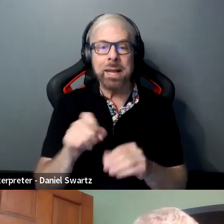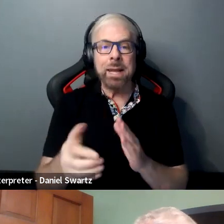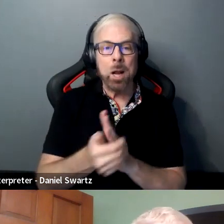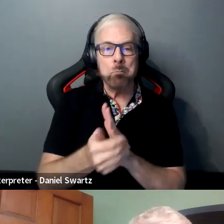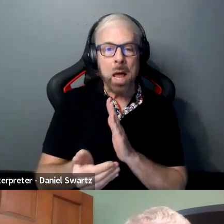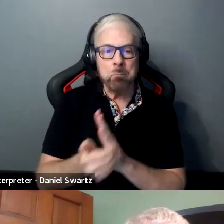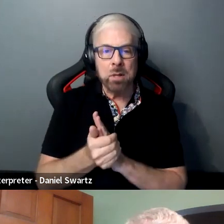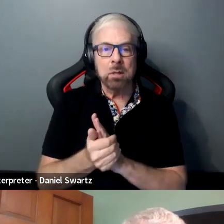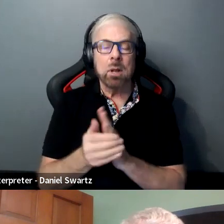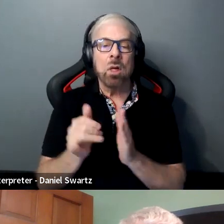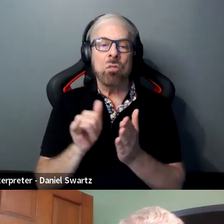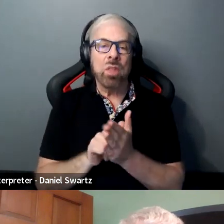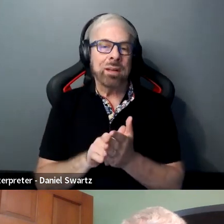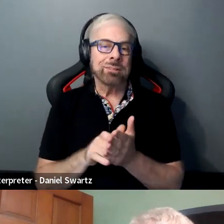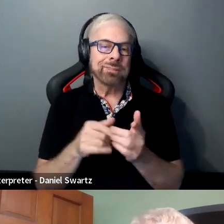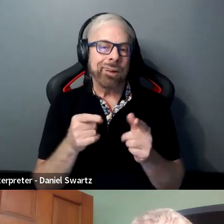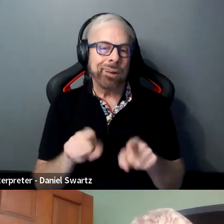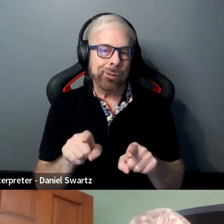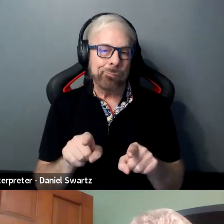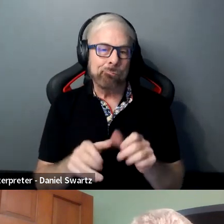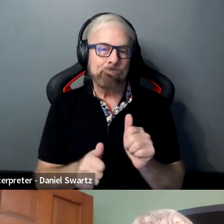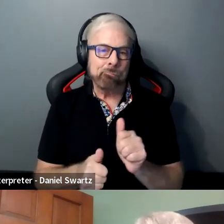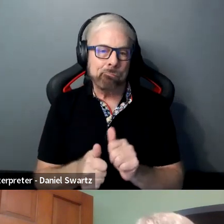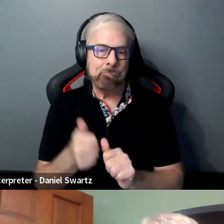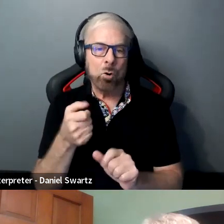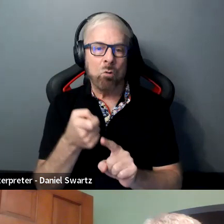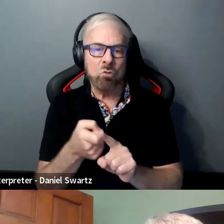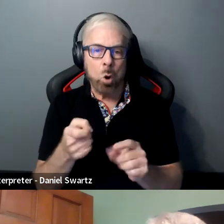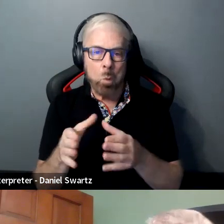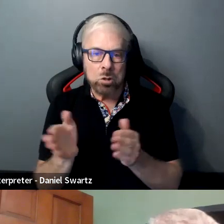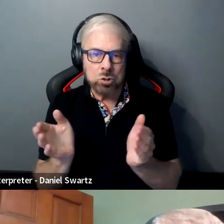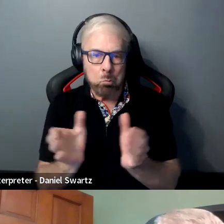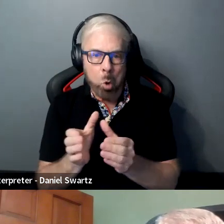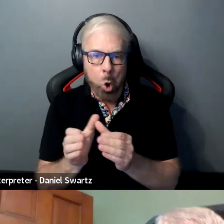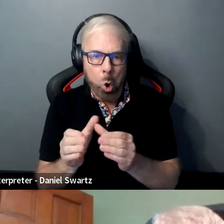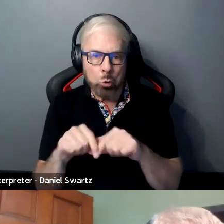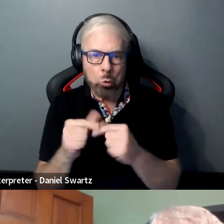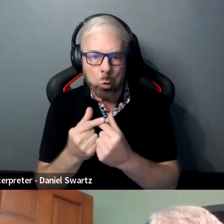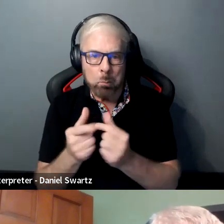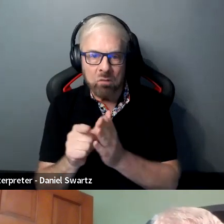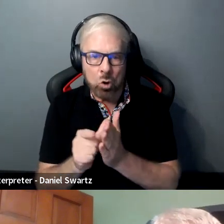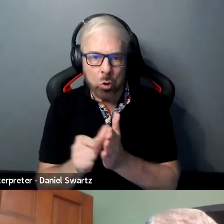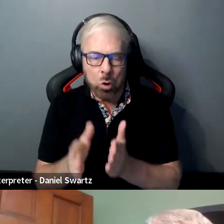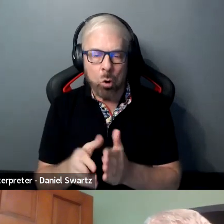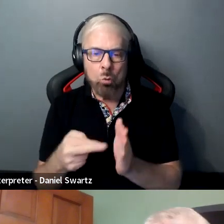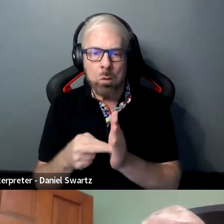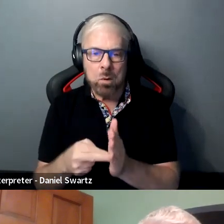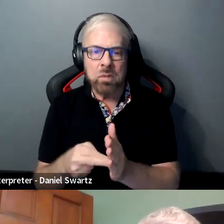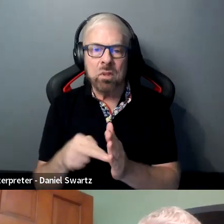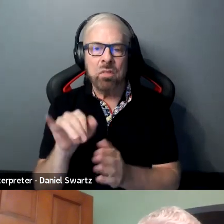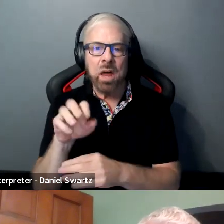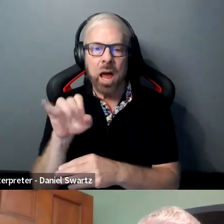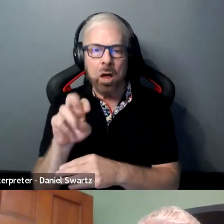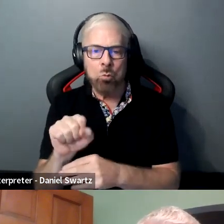come primarily from a small group of lawyers who are represented by the Iowa State Bar